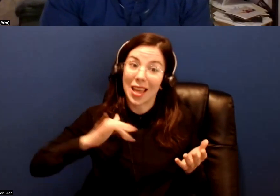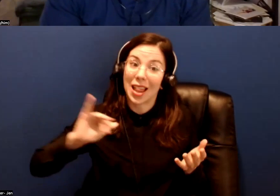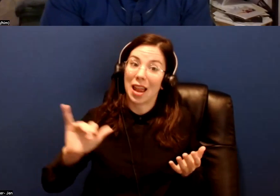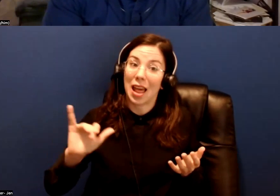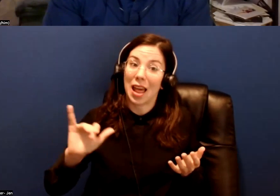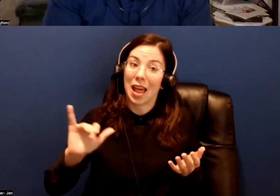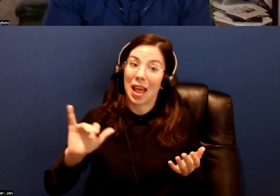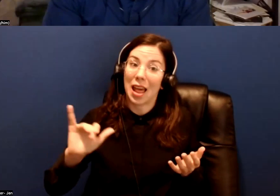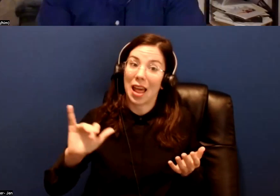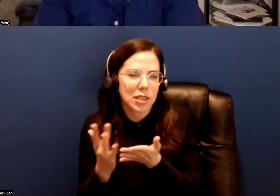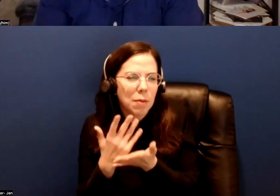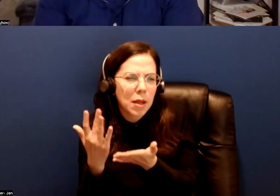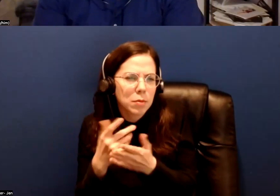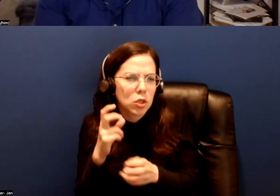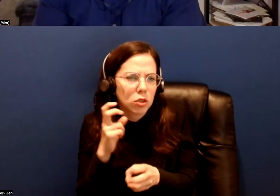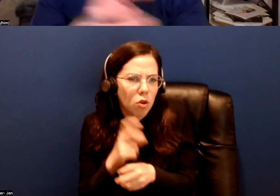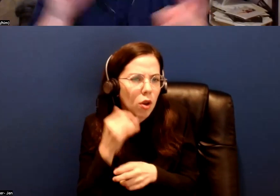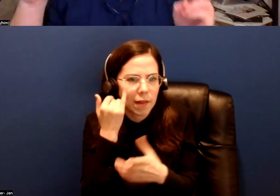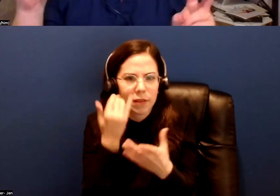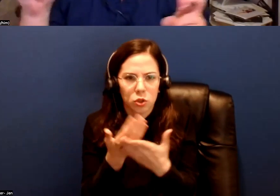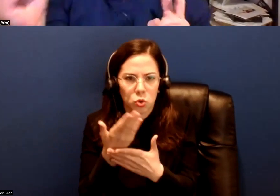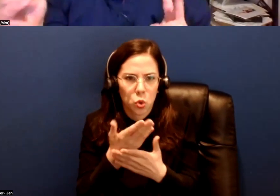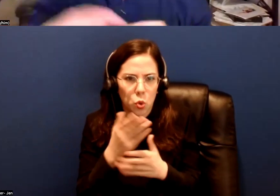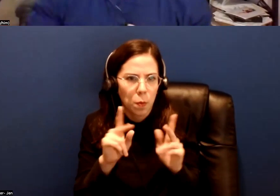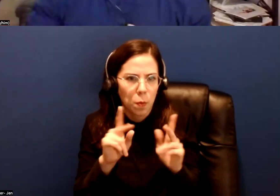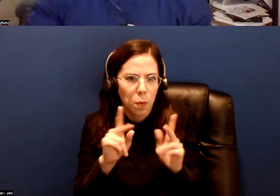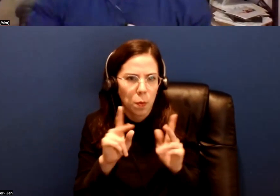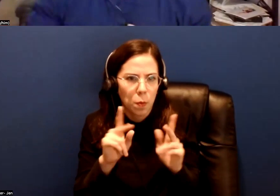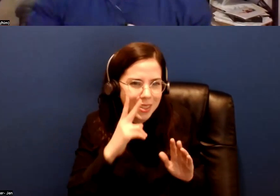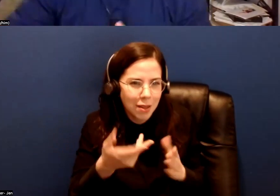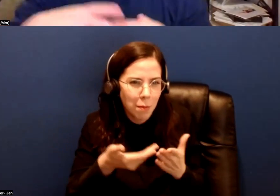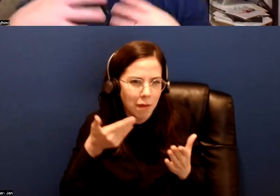with a world premiere. If I can't tell them what the piece is quote unquote about,